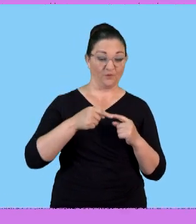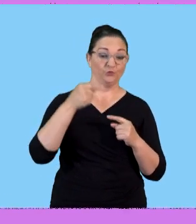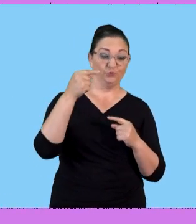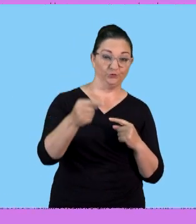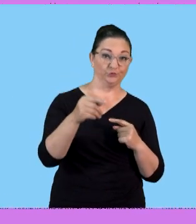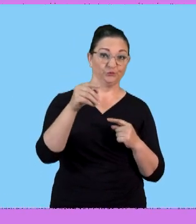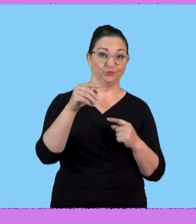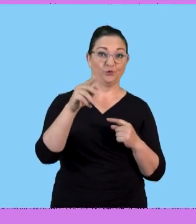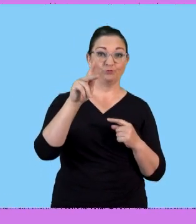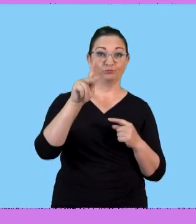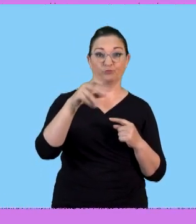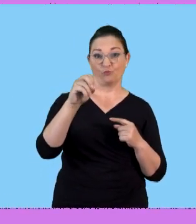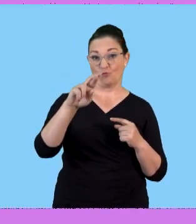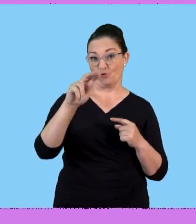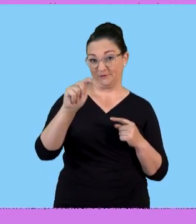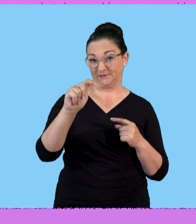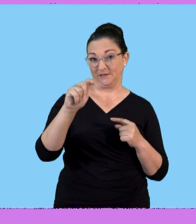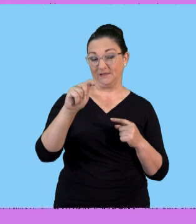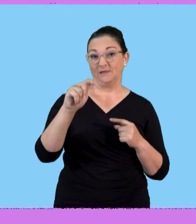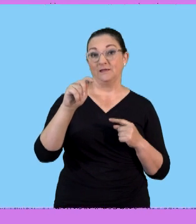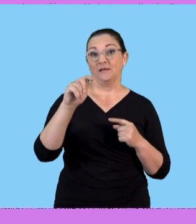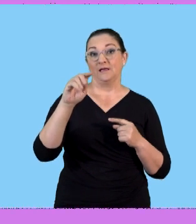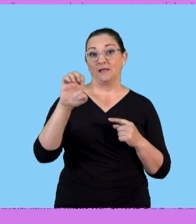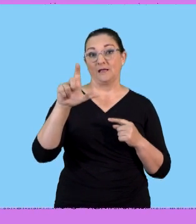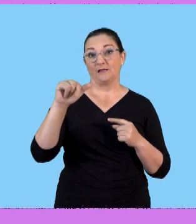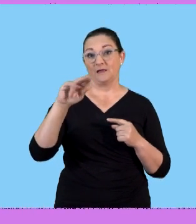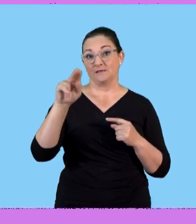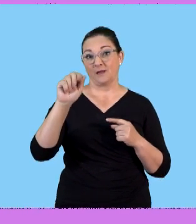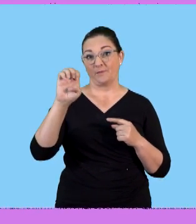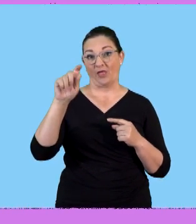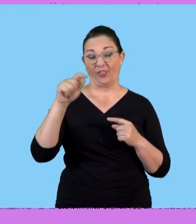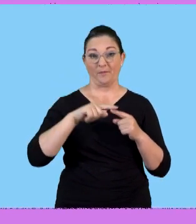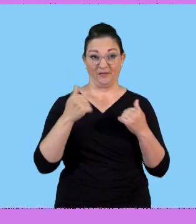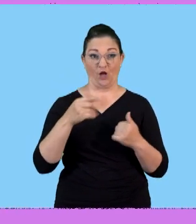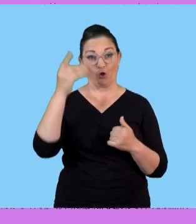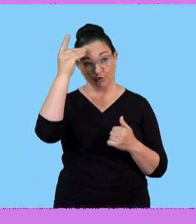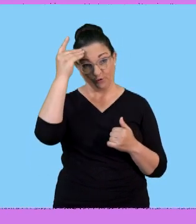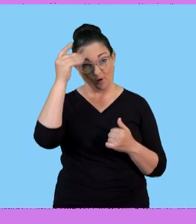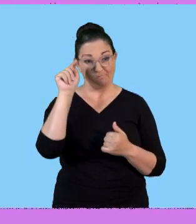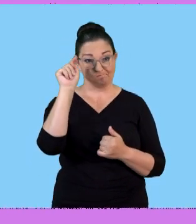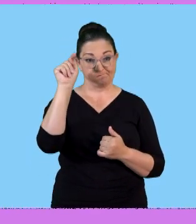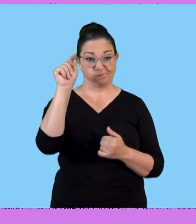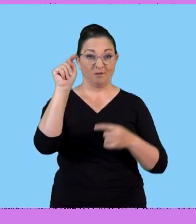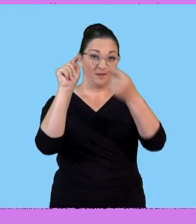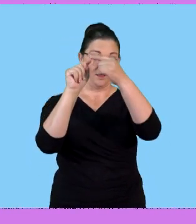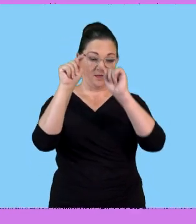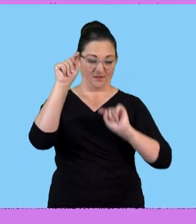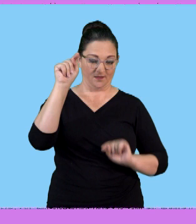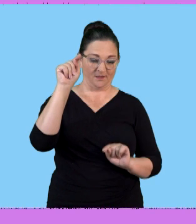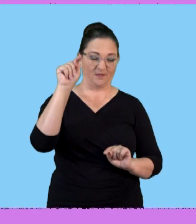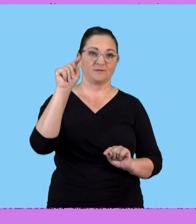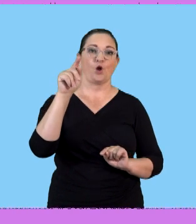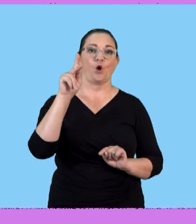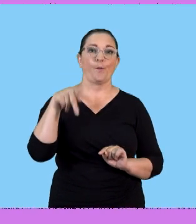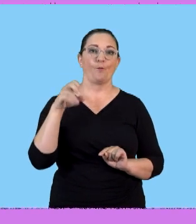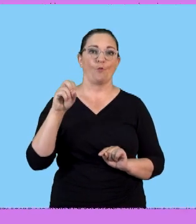our places of interest. Here I see is Durban, right, and right at the end is Port Elizabeth. Guys, are we clear on